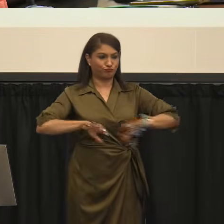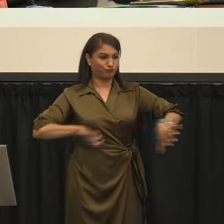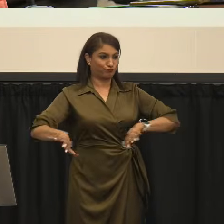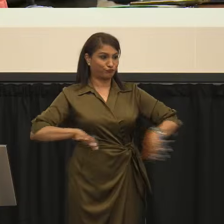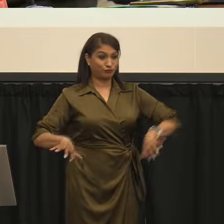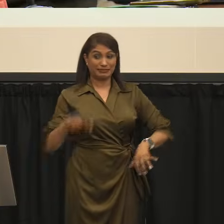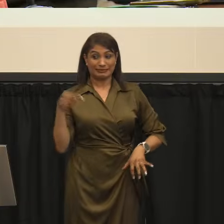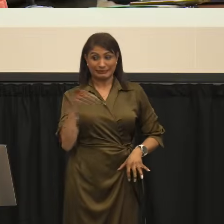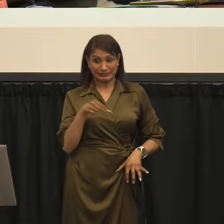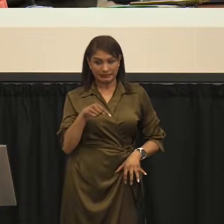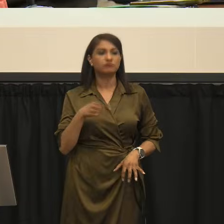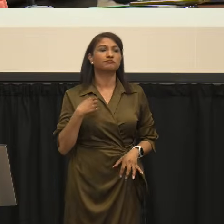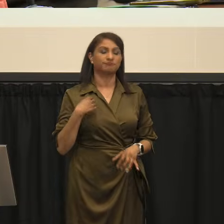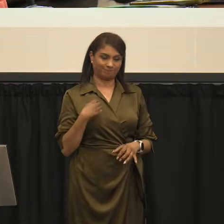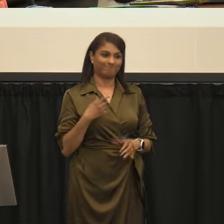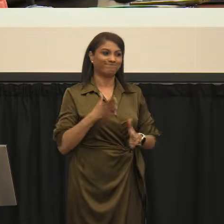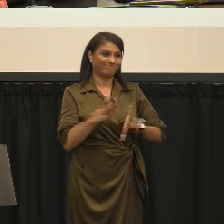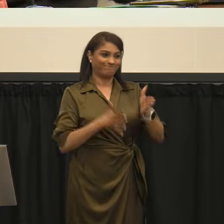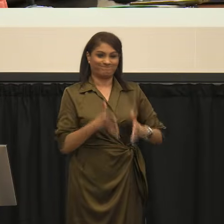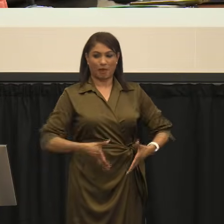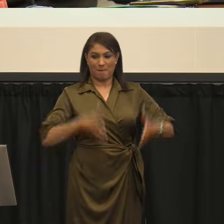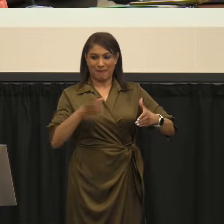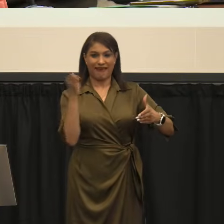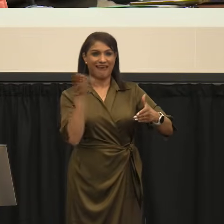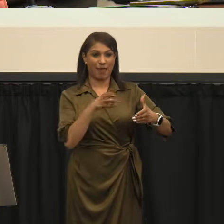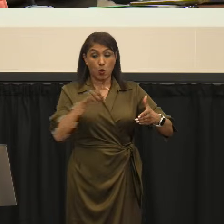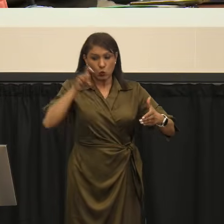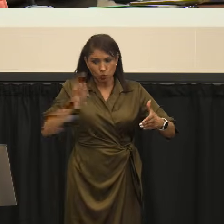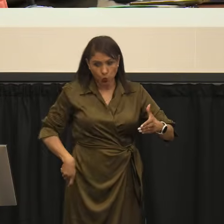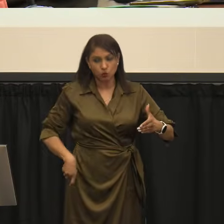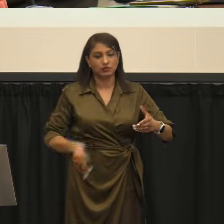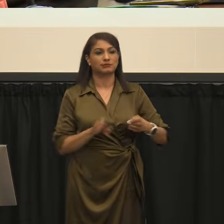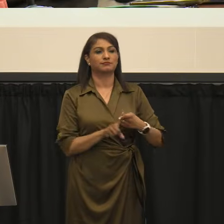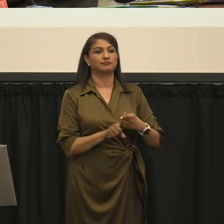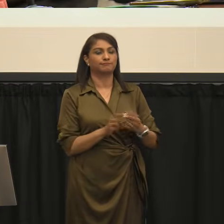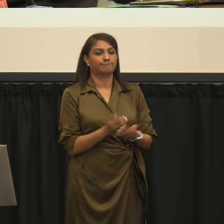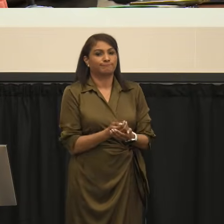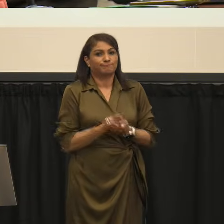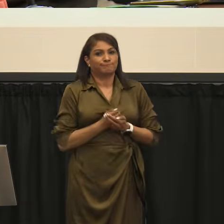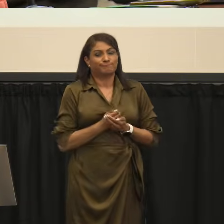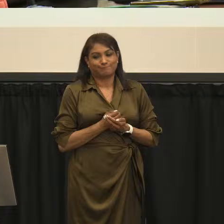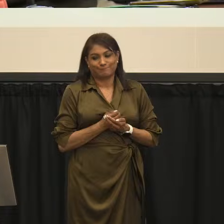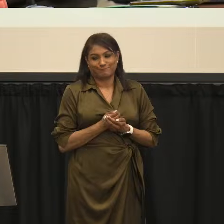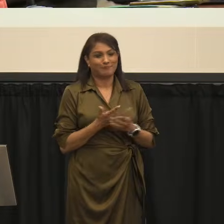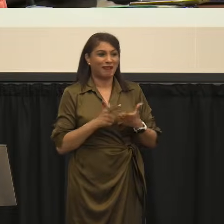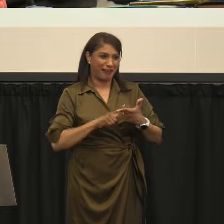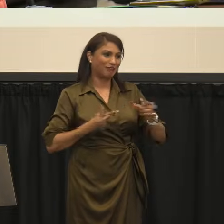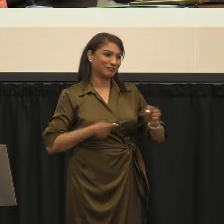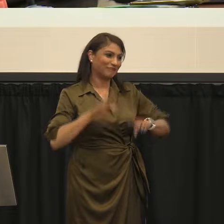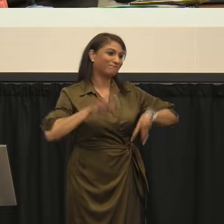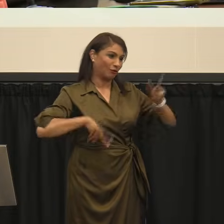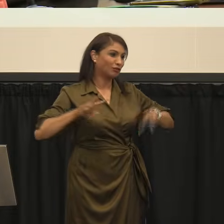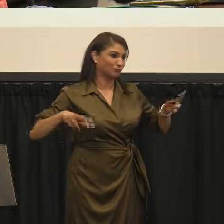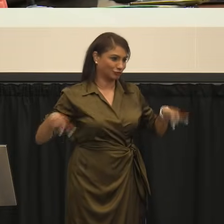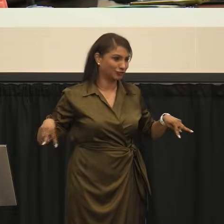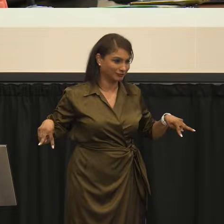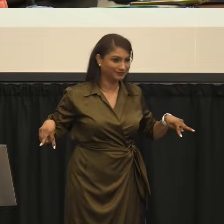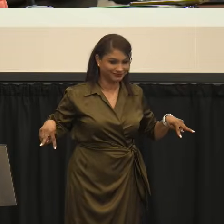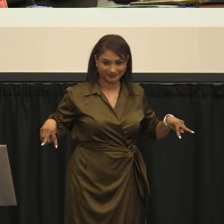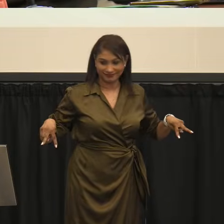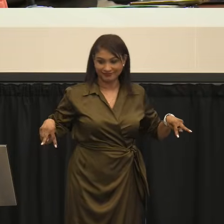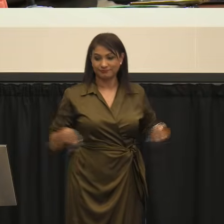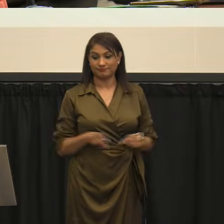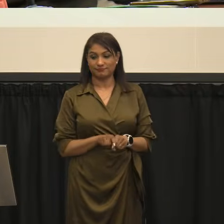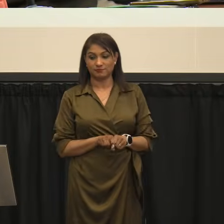We also want to make sure that it's a centralized Sign Bank, because we don't want it to be fragmented resources. We want to preserve the